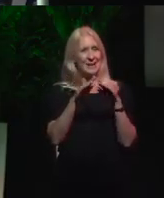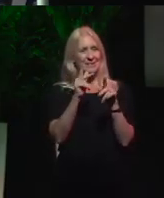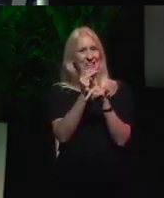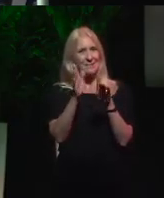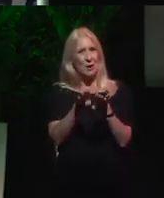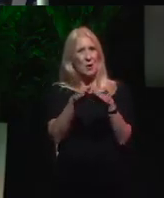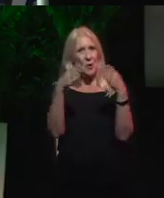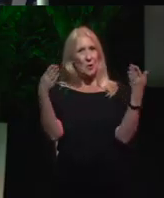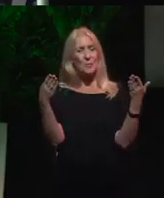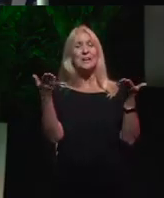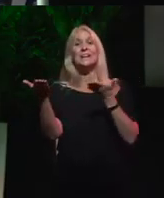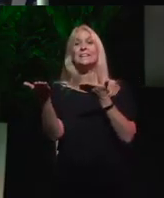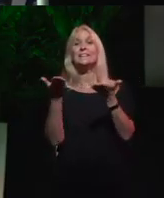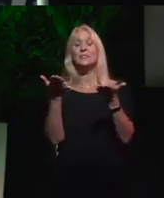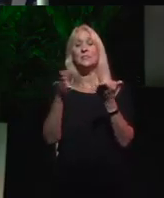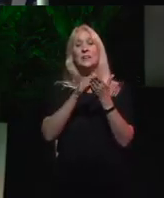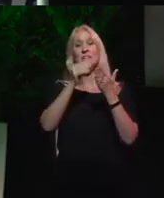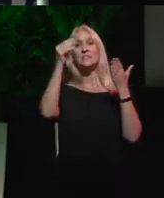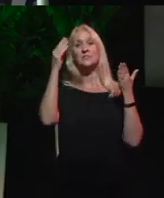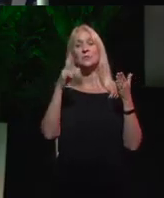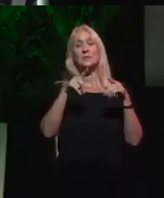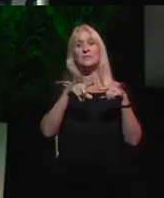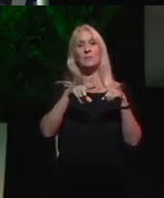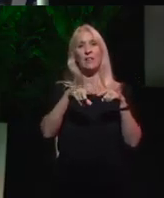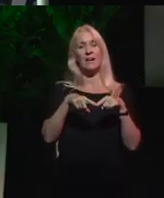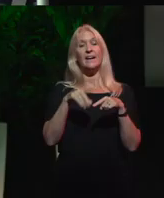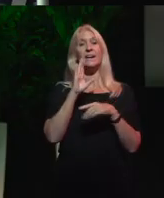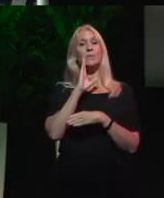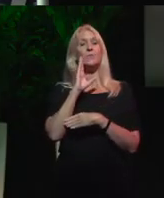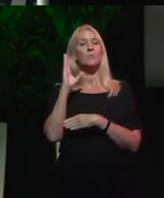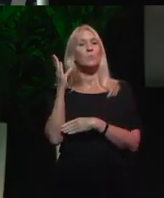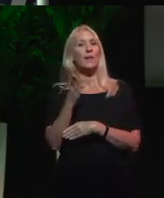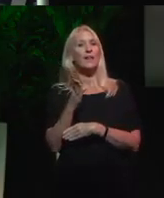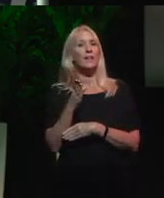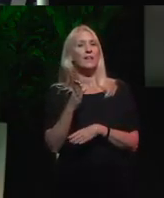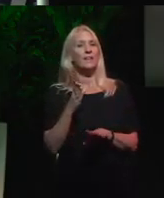that the services our students rely on will be